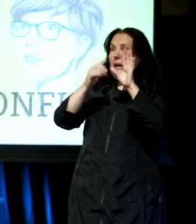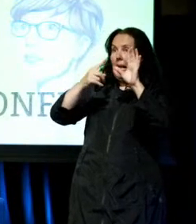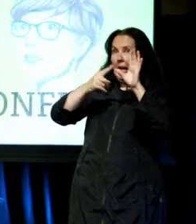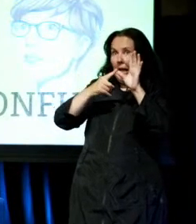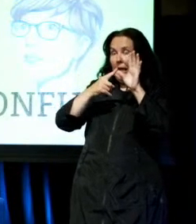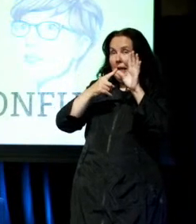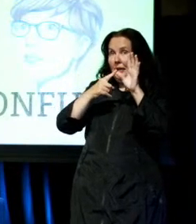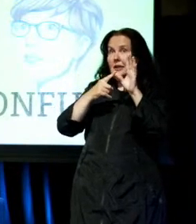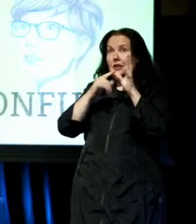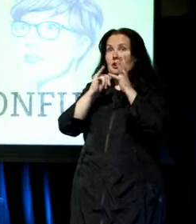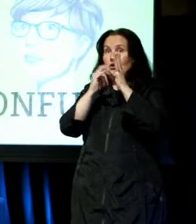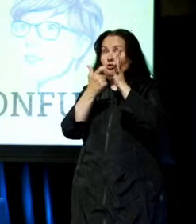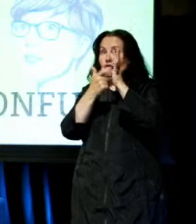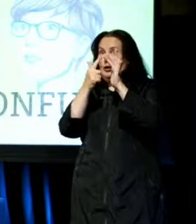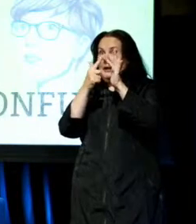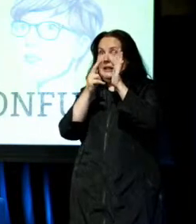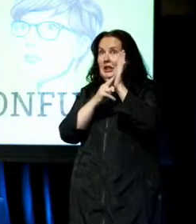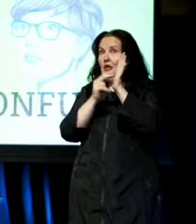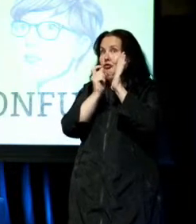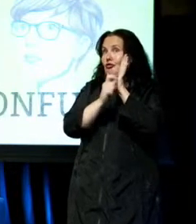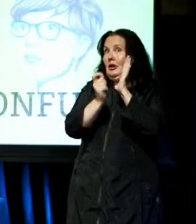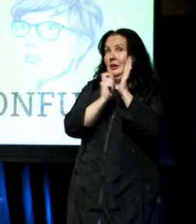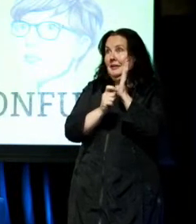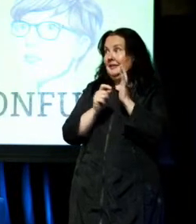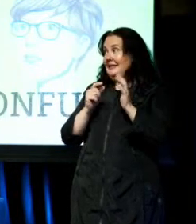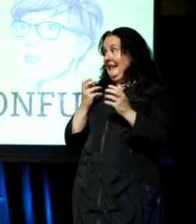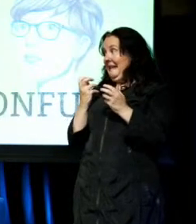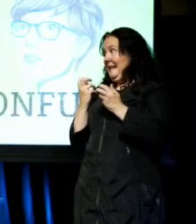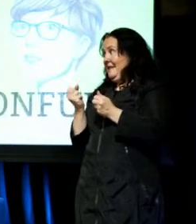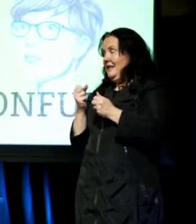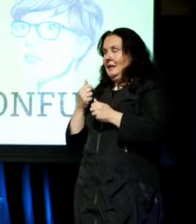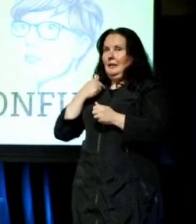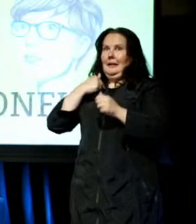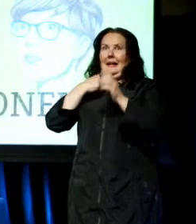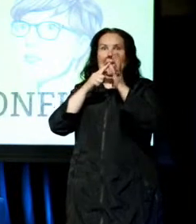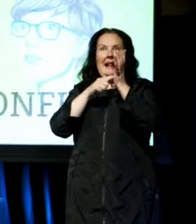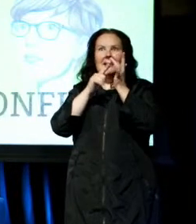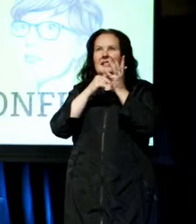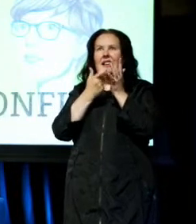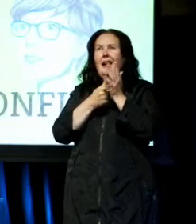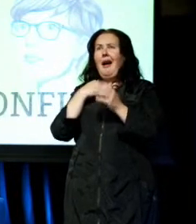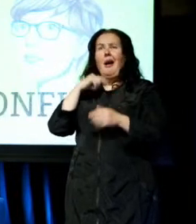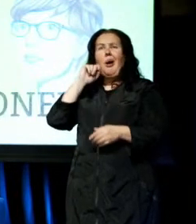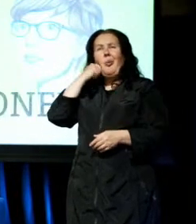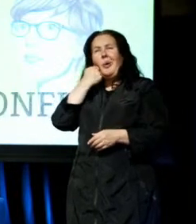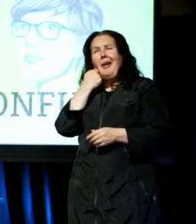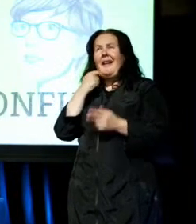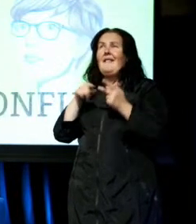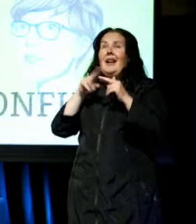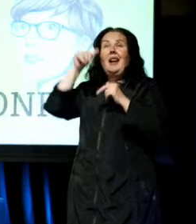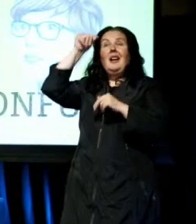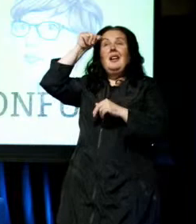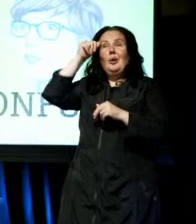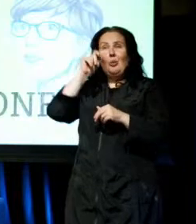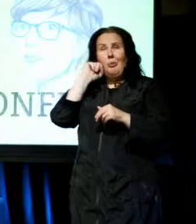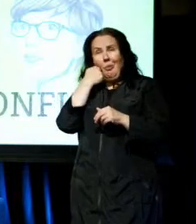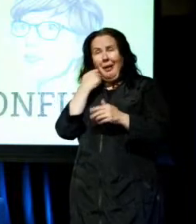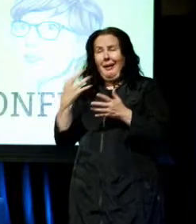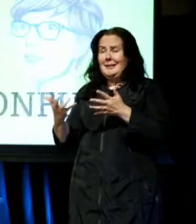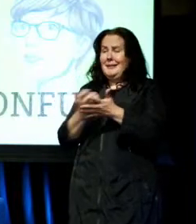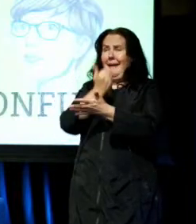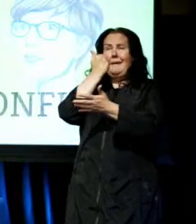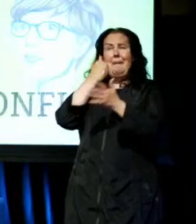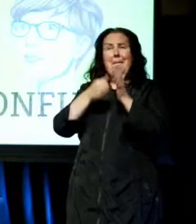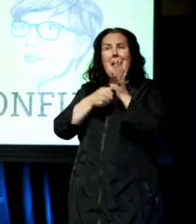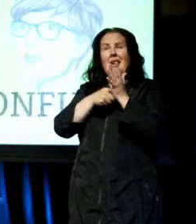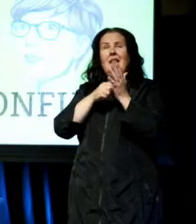stage. I know. Think of the money I would have saved if I just Googled screenwriting. I'm looking at my hex chat now and being